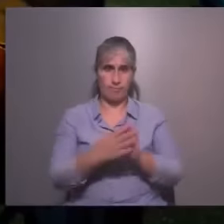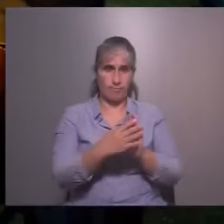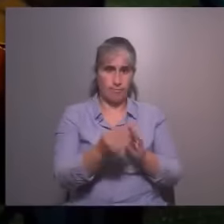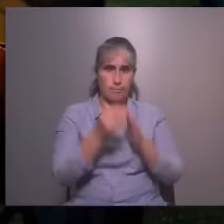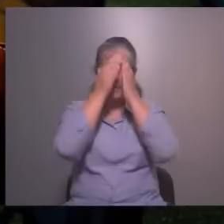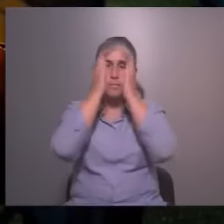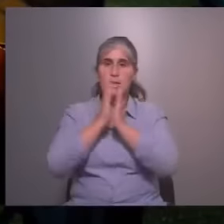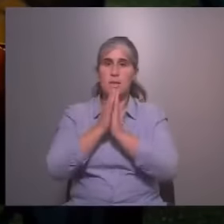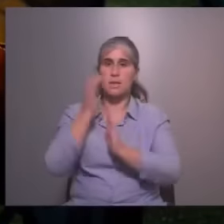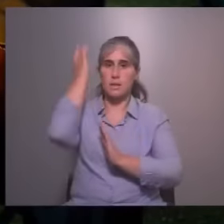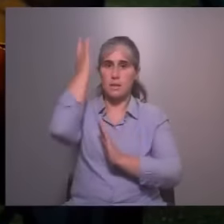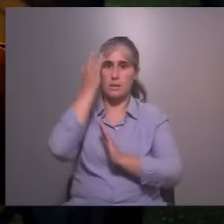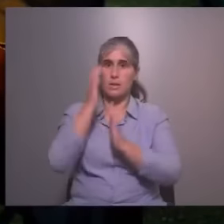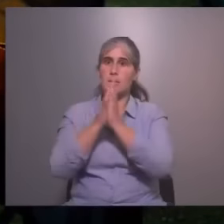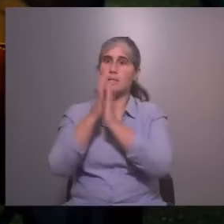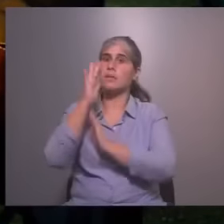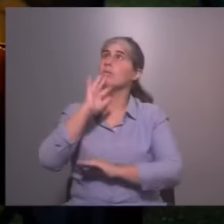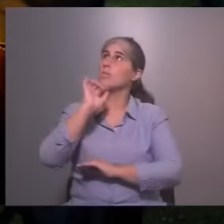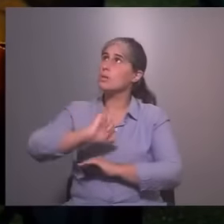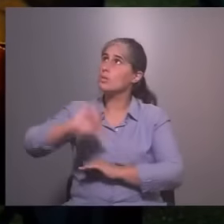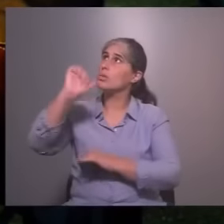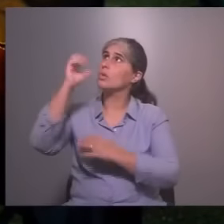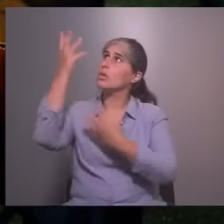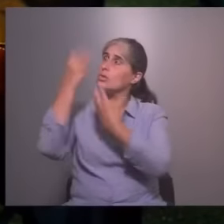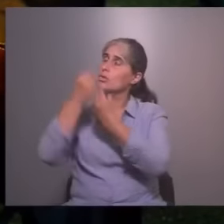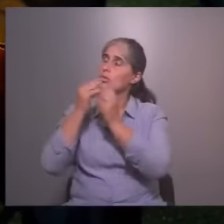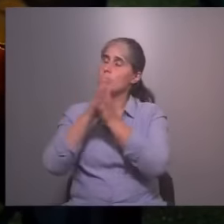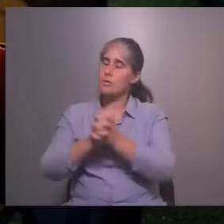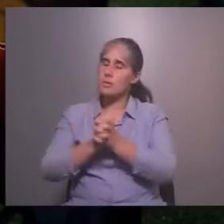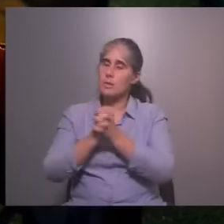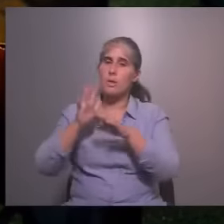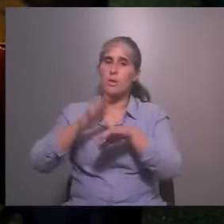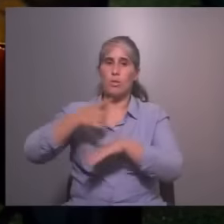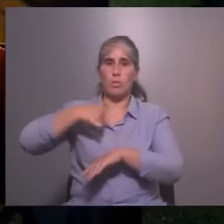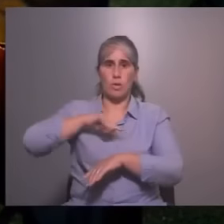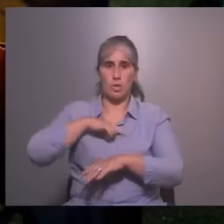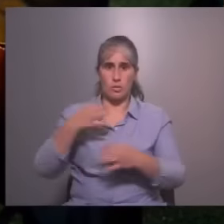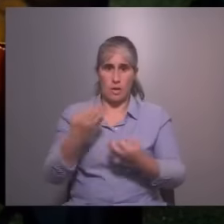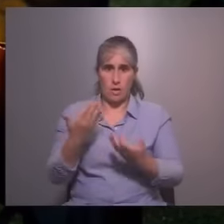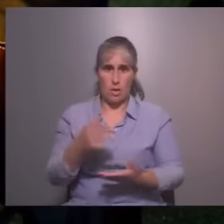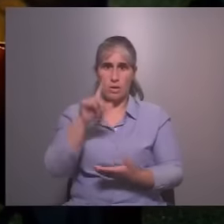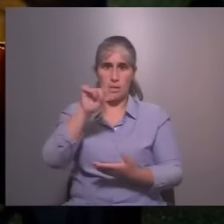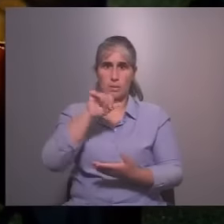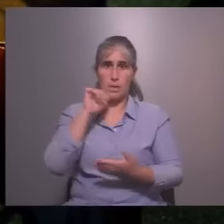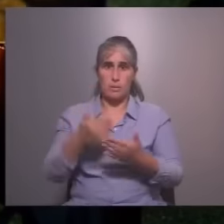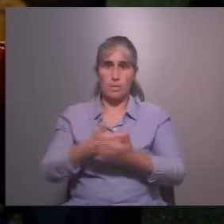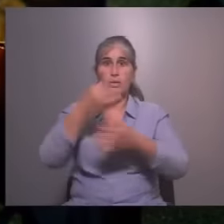women, and blessed is the fruit of thy womb, Jesus.